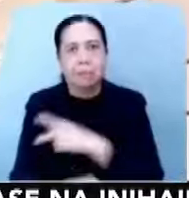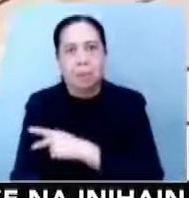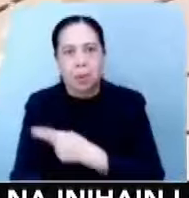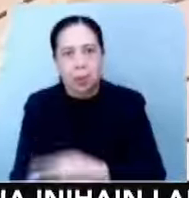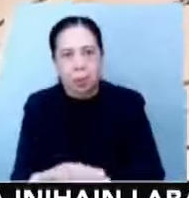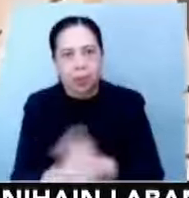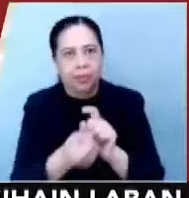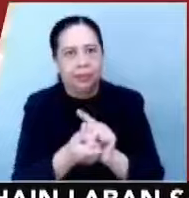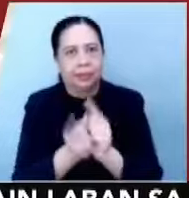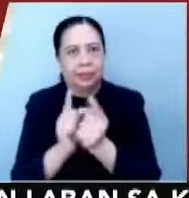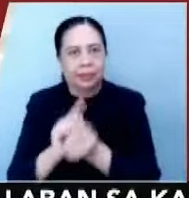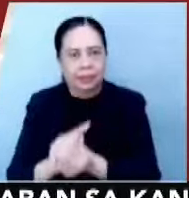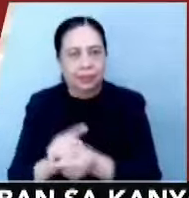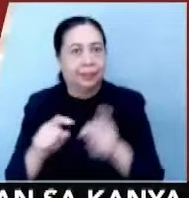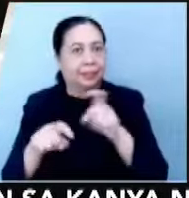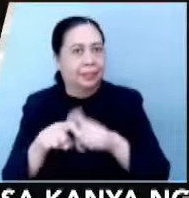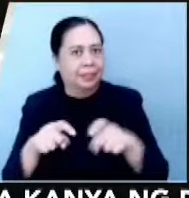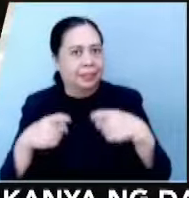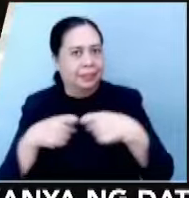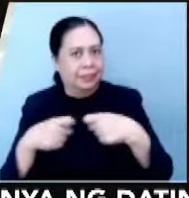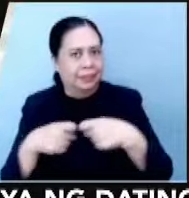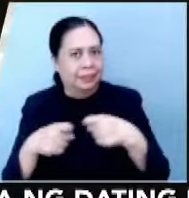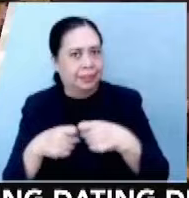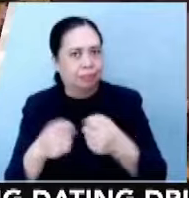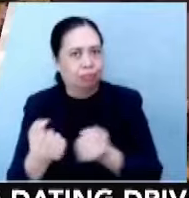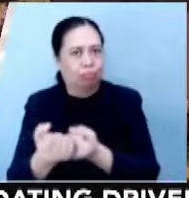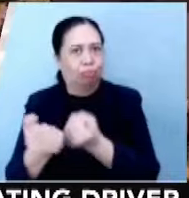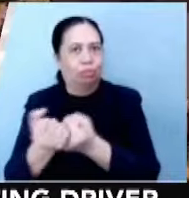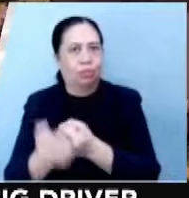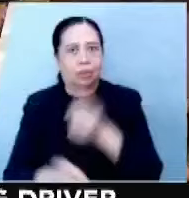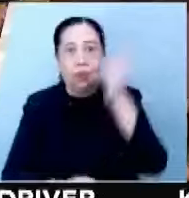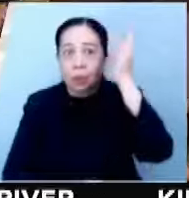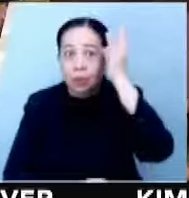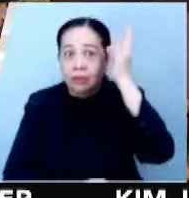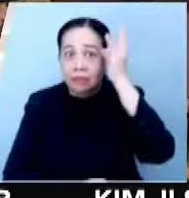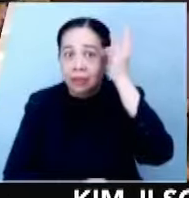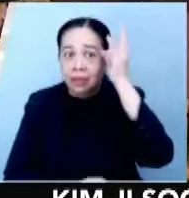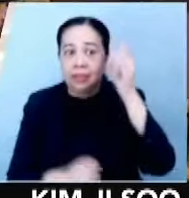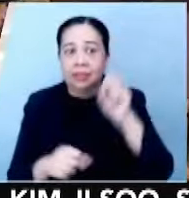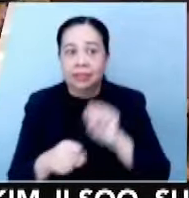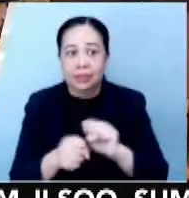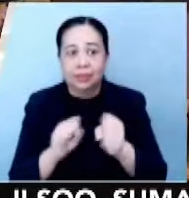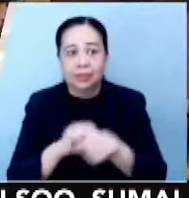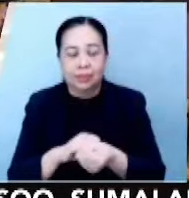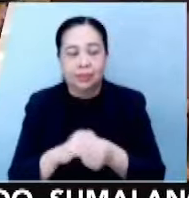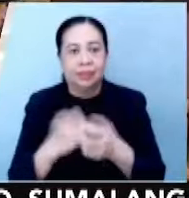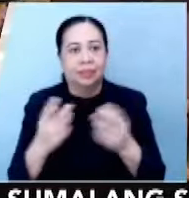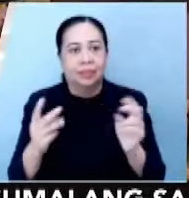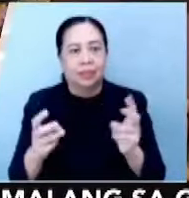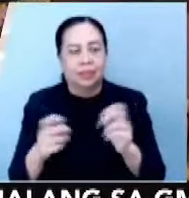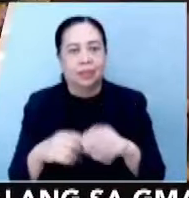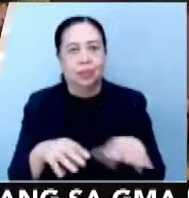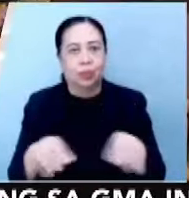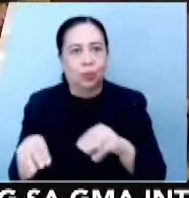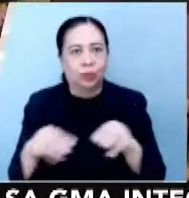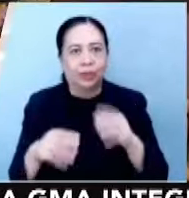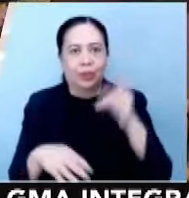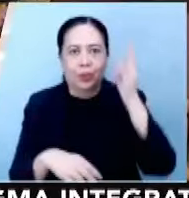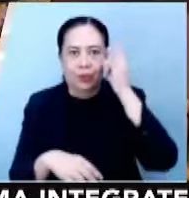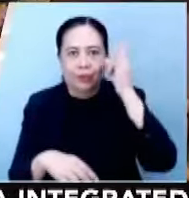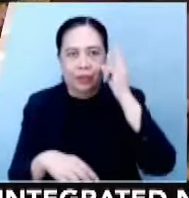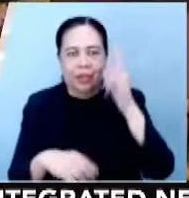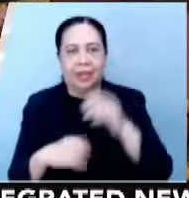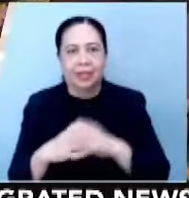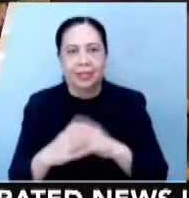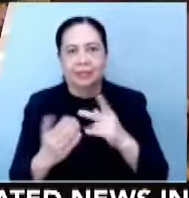to electricity. Napapower nila itong Wi-Fi modem. Kaya nagiging walking or moving Wi-Fi itong Project